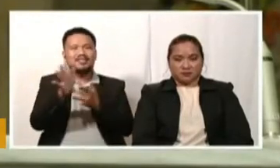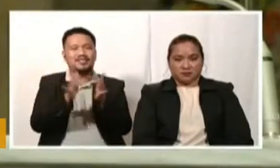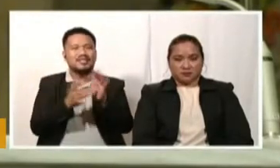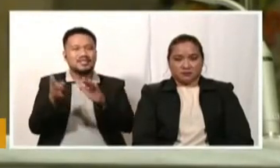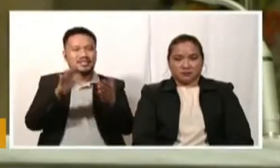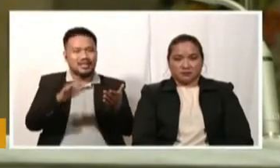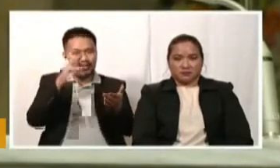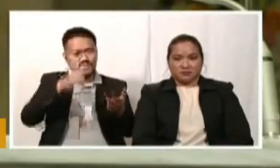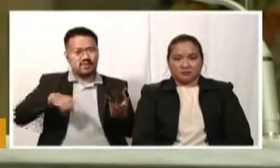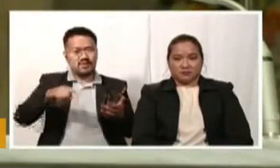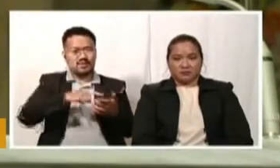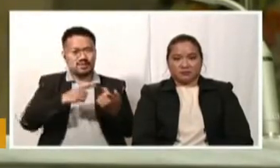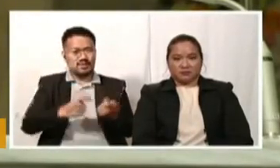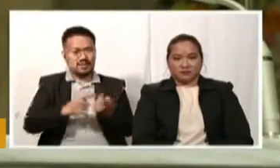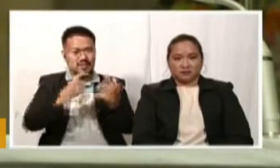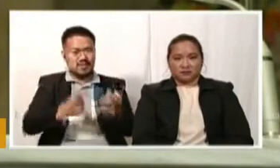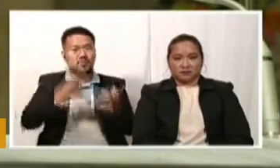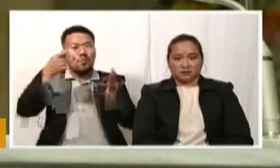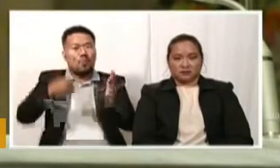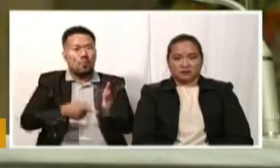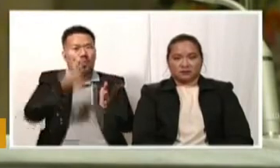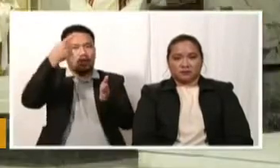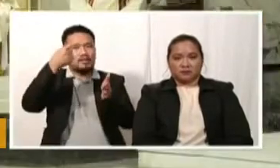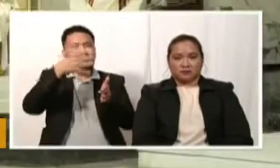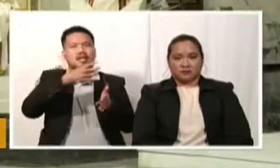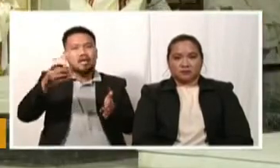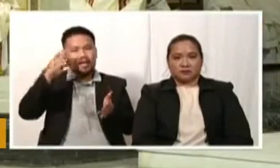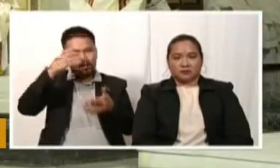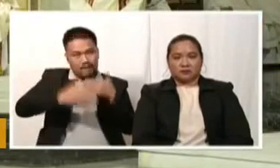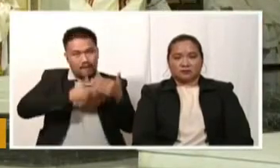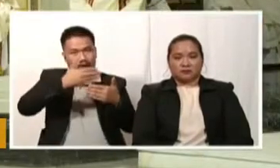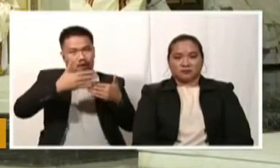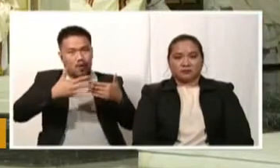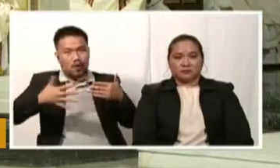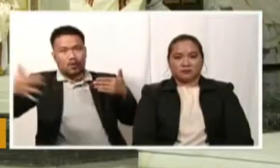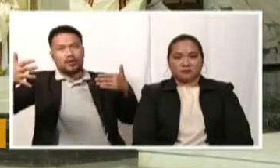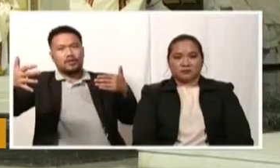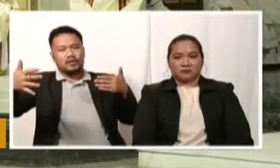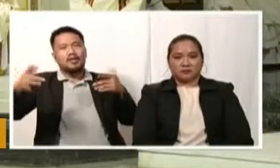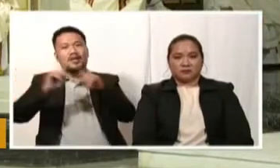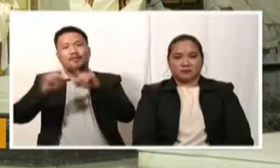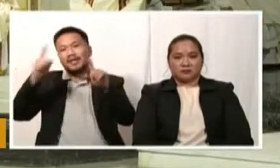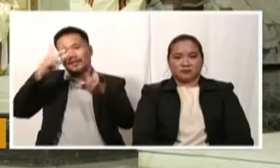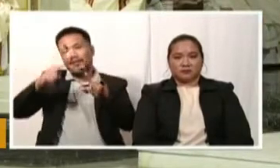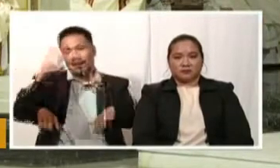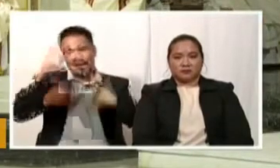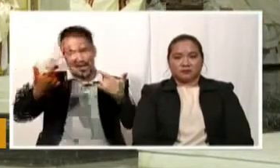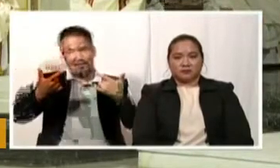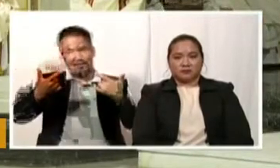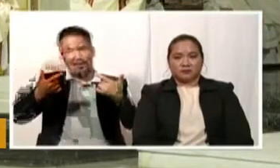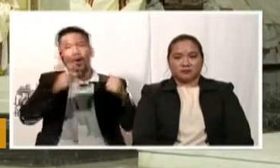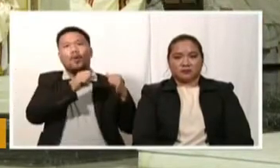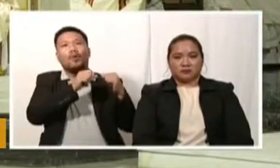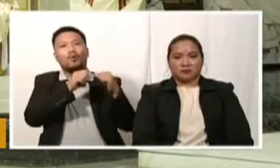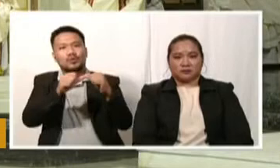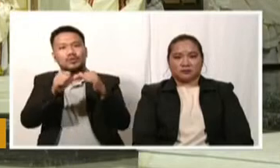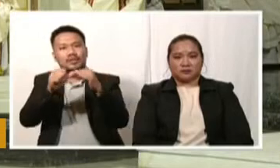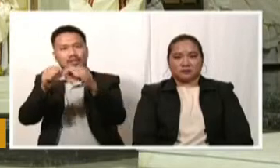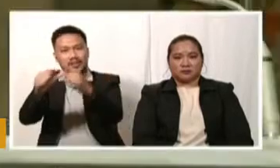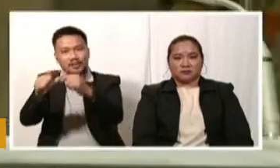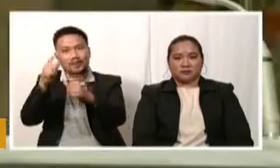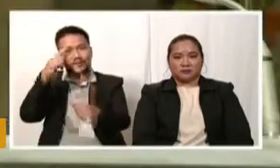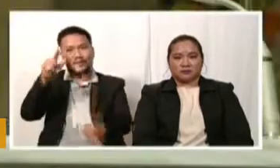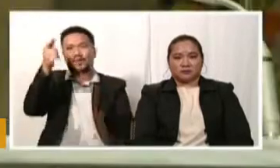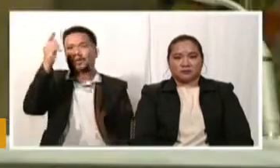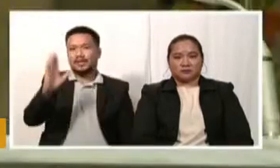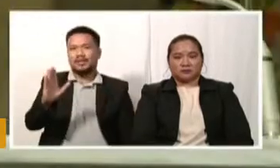sin once and for all. As to his life, he lives for God.